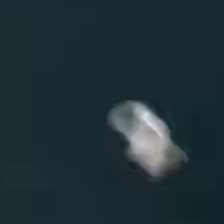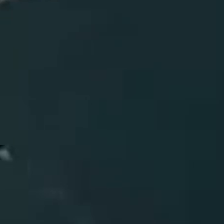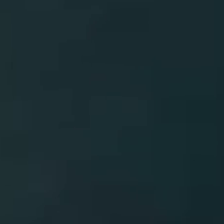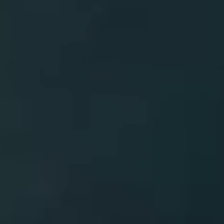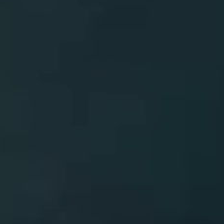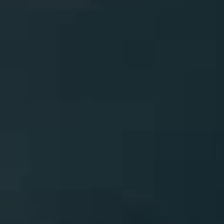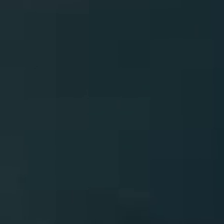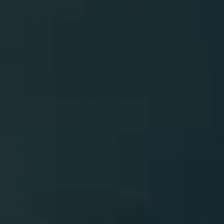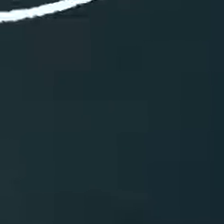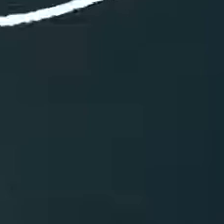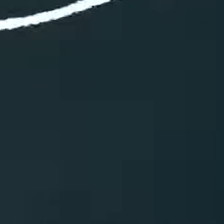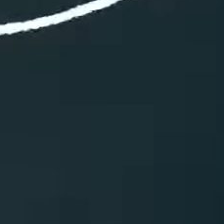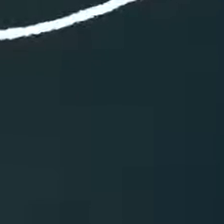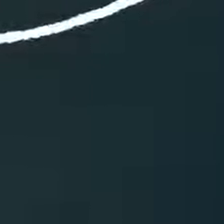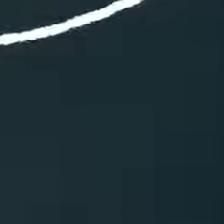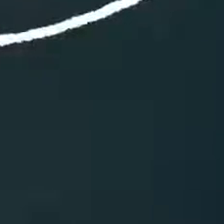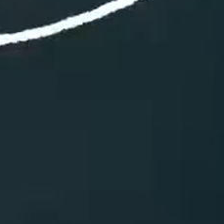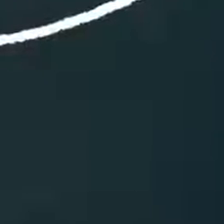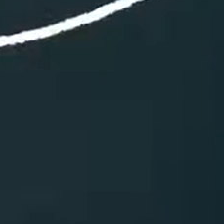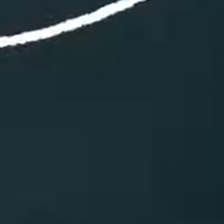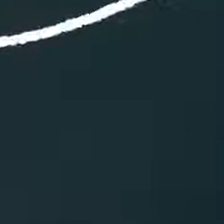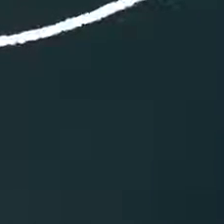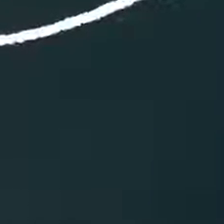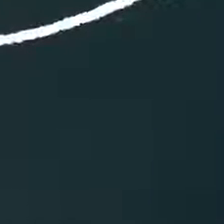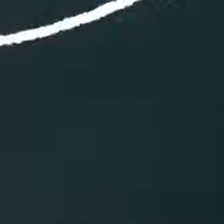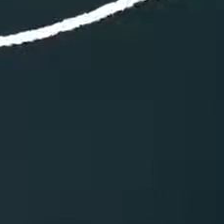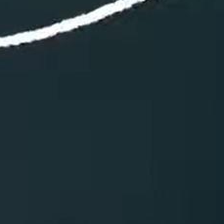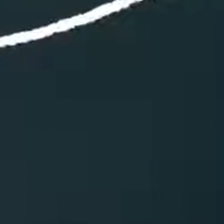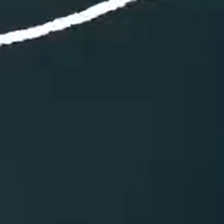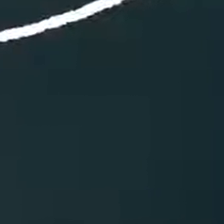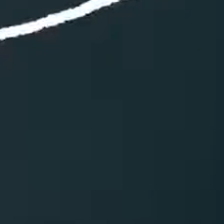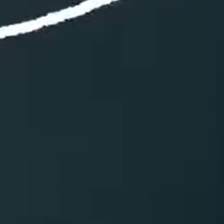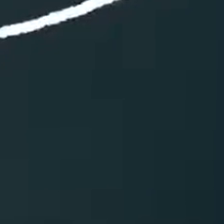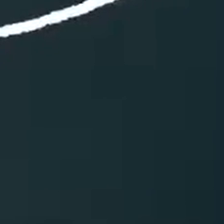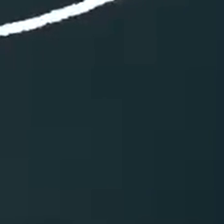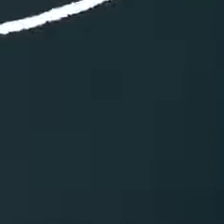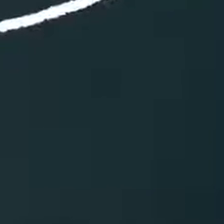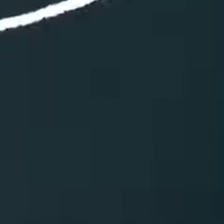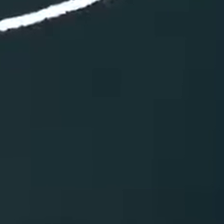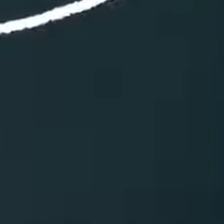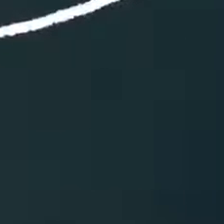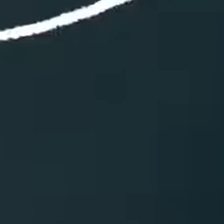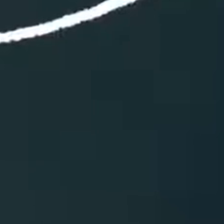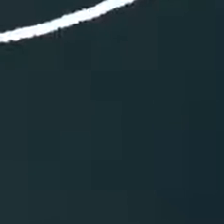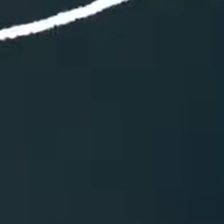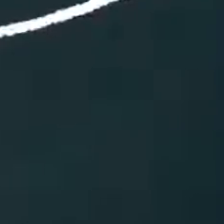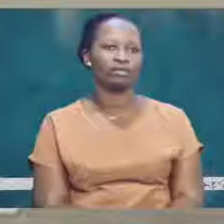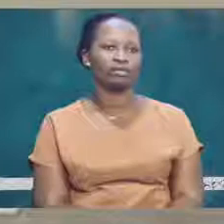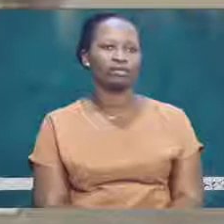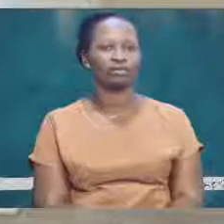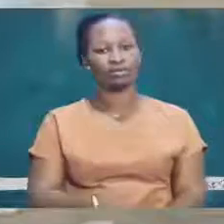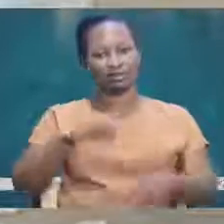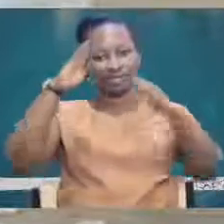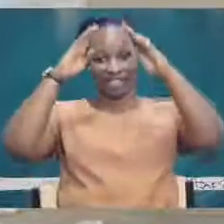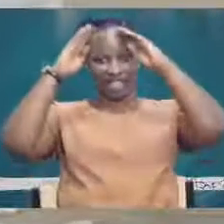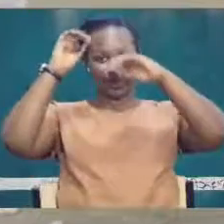Welcome to Study Time, a televised home learning program produced by Rwanda Education Board.